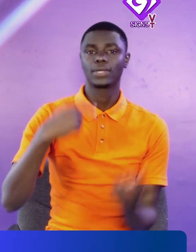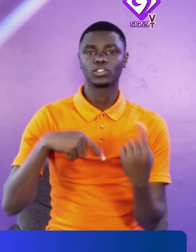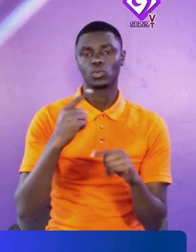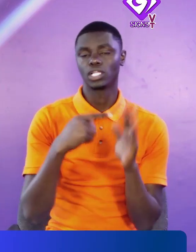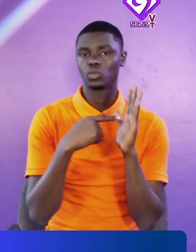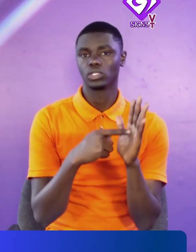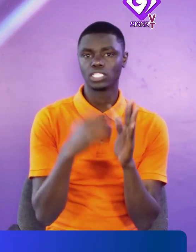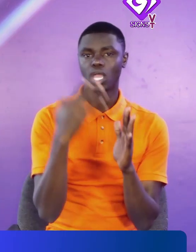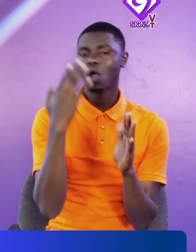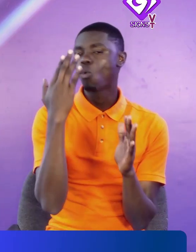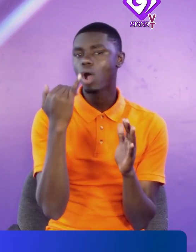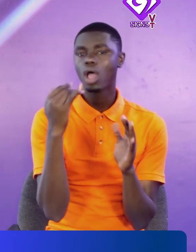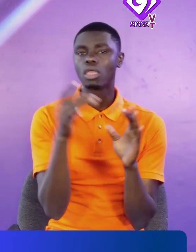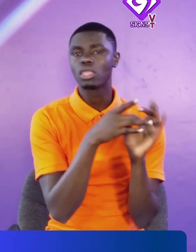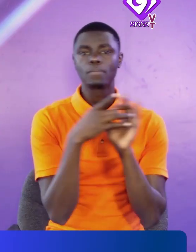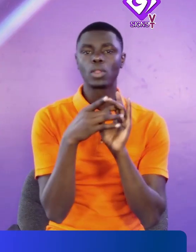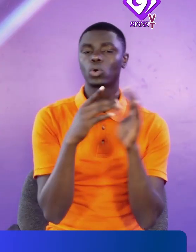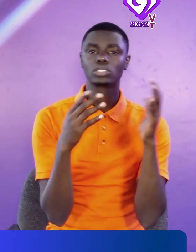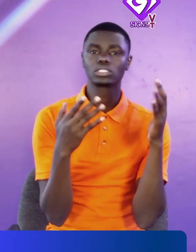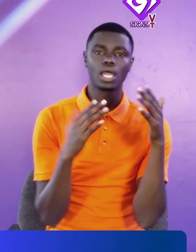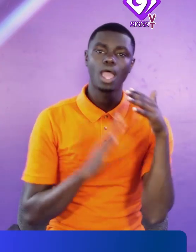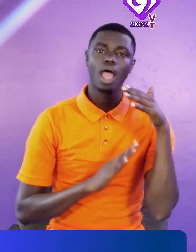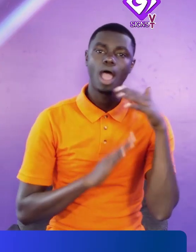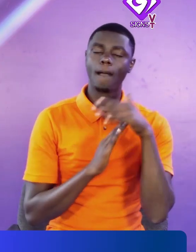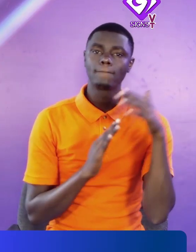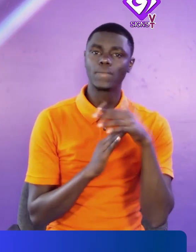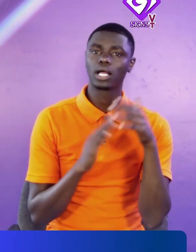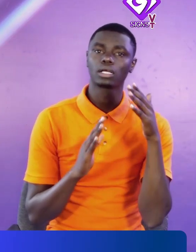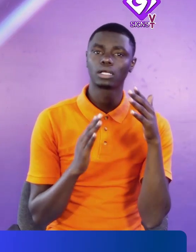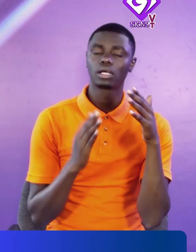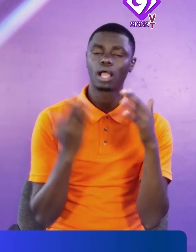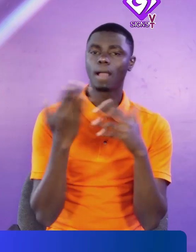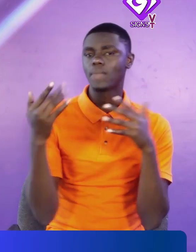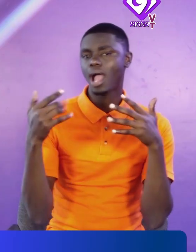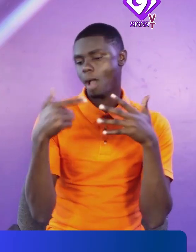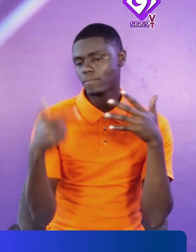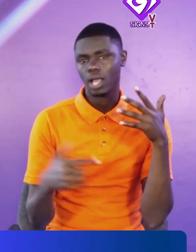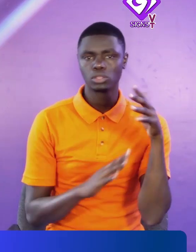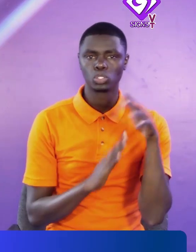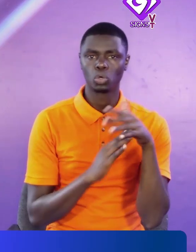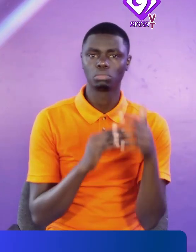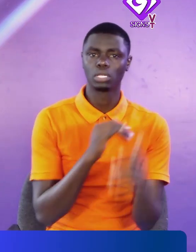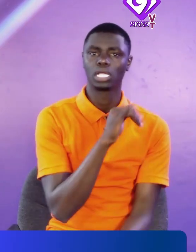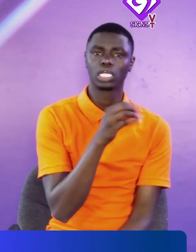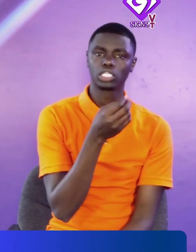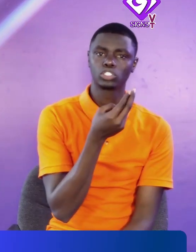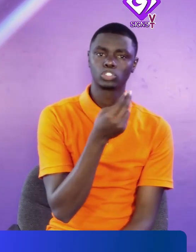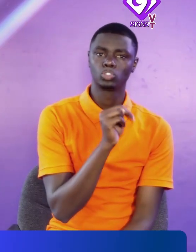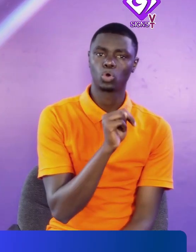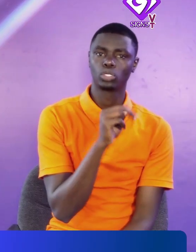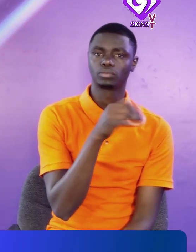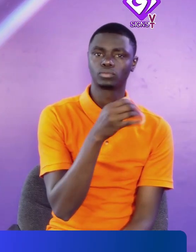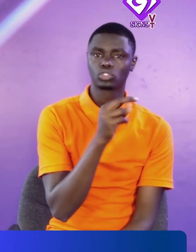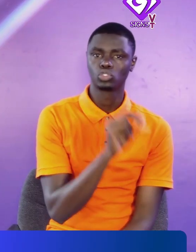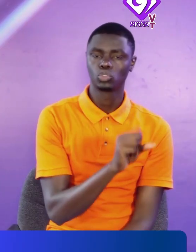belongs among the elite, yani cream de cream, kama vile John Jones, Daniel Cormier, Anderson